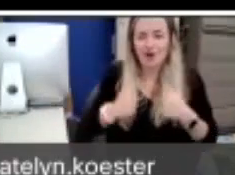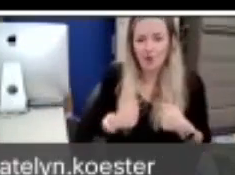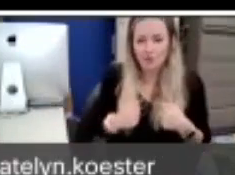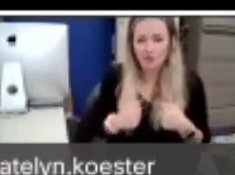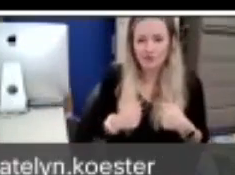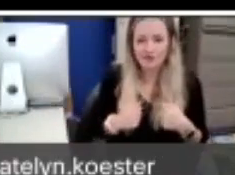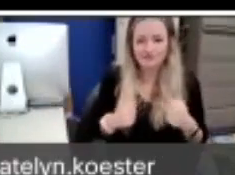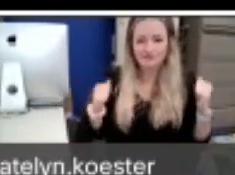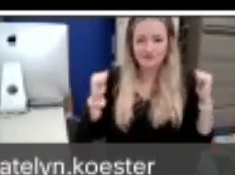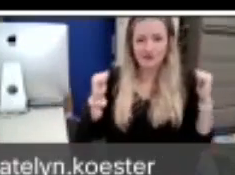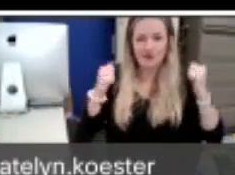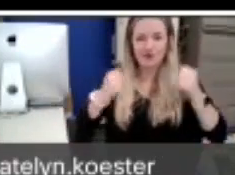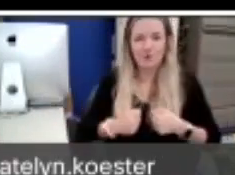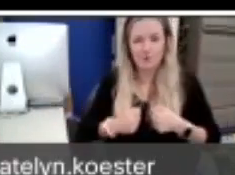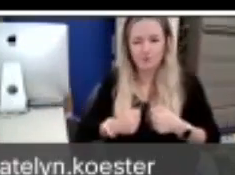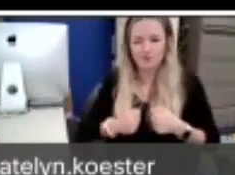Mm-hmm. Coat.